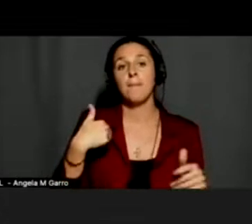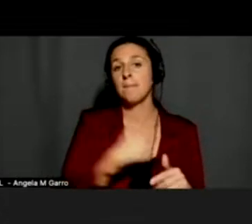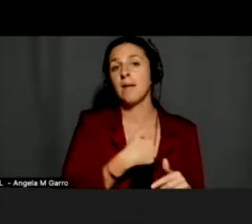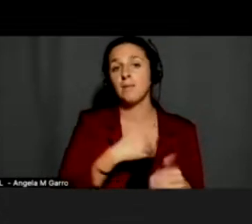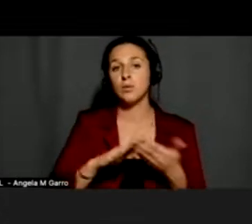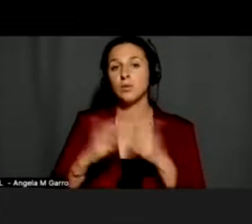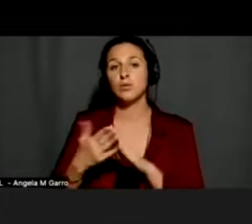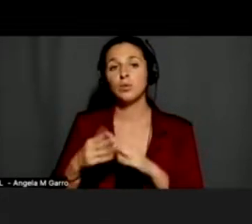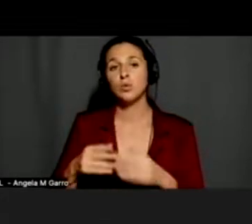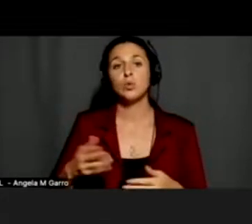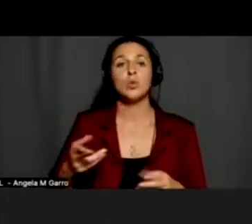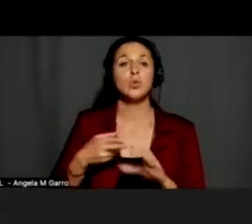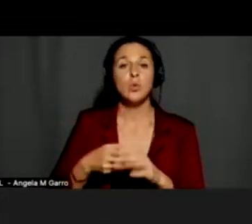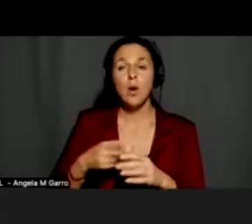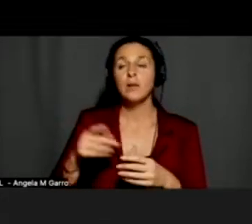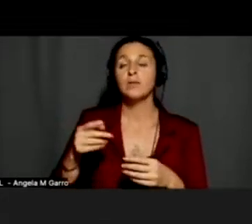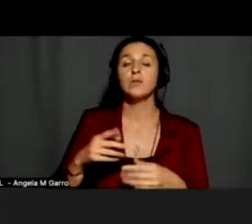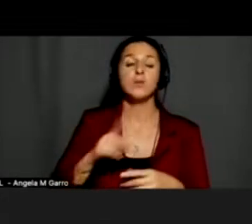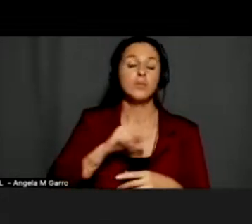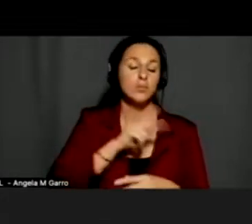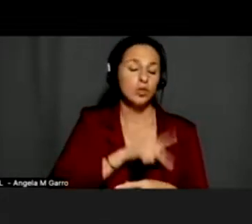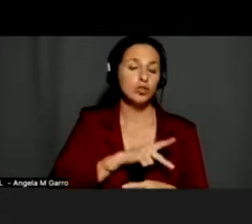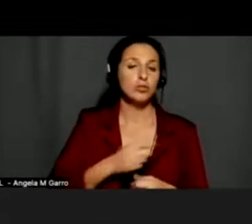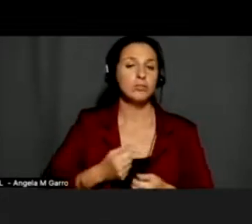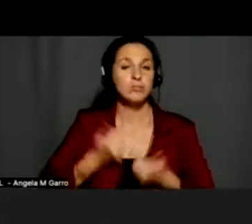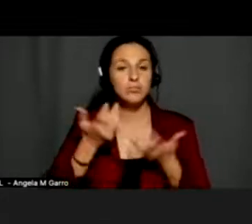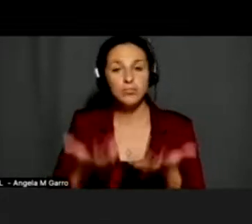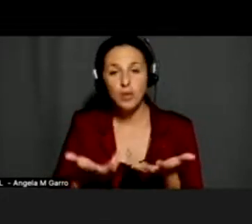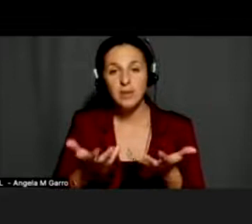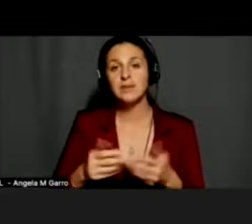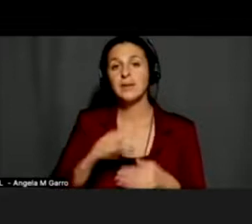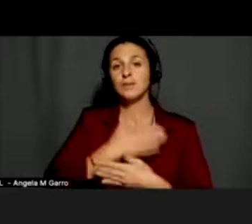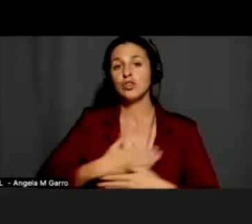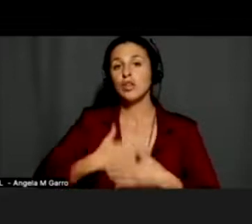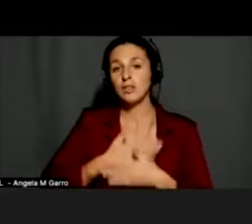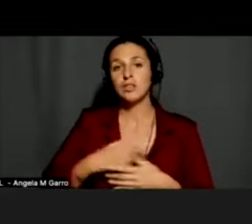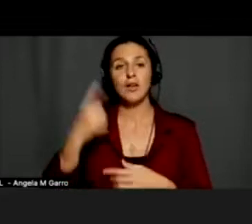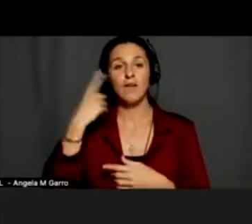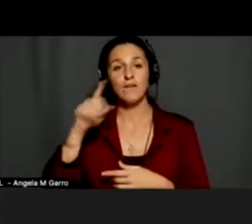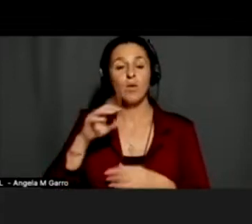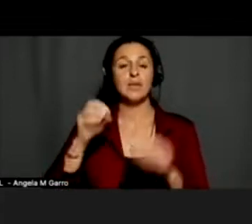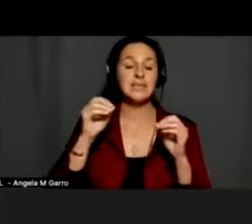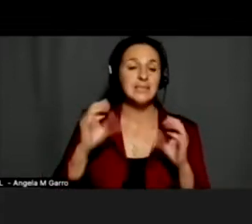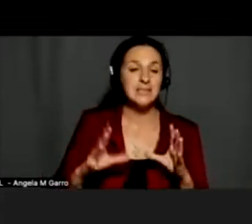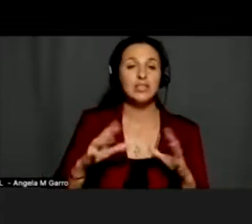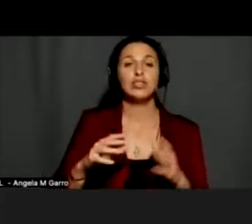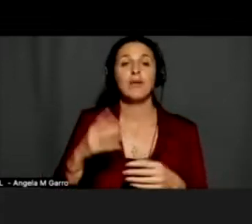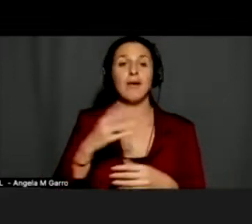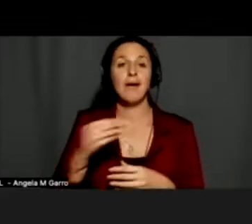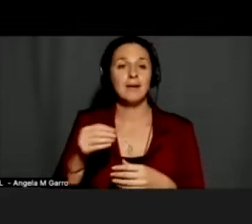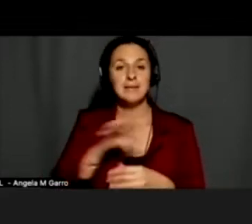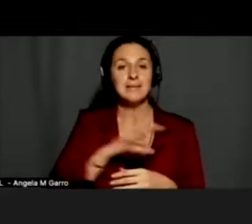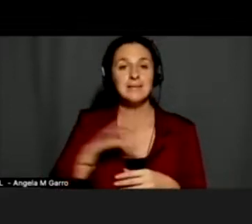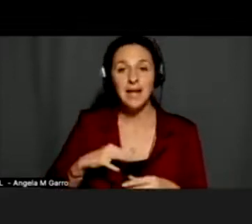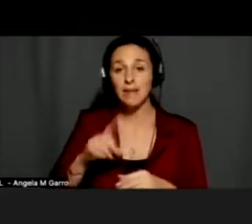personally expressing appreciation to our teachers and certificated staff for their dedication to their work.